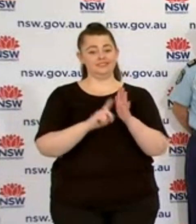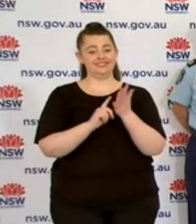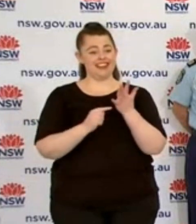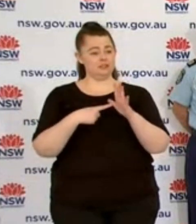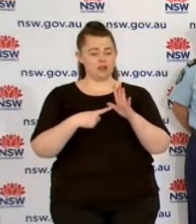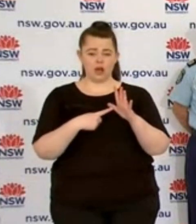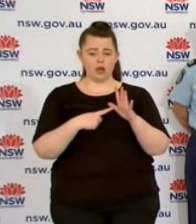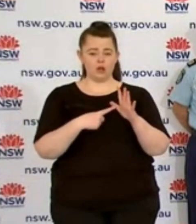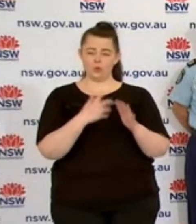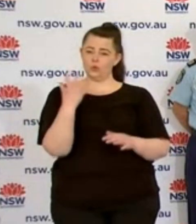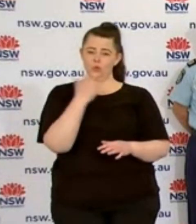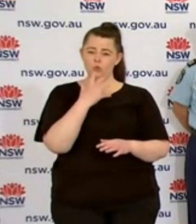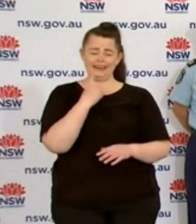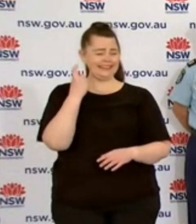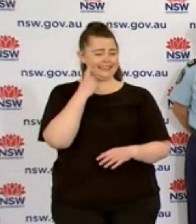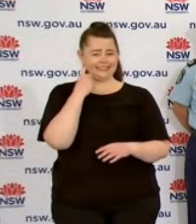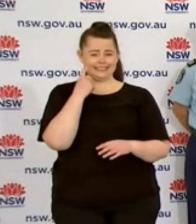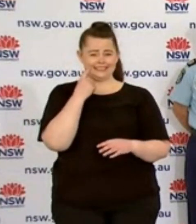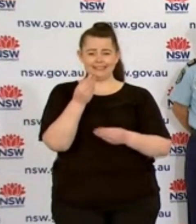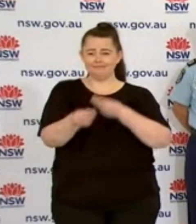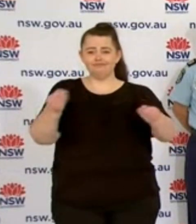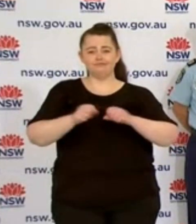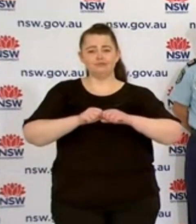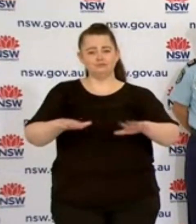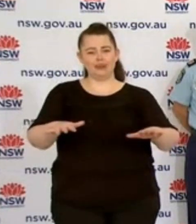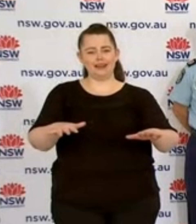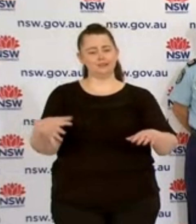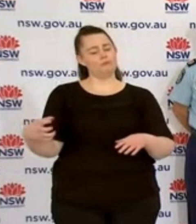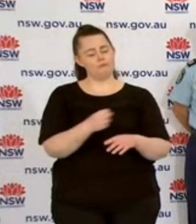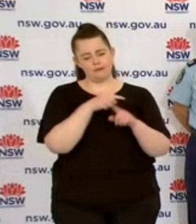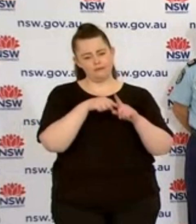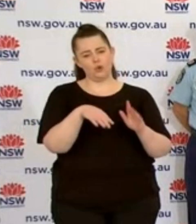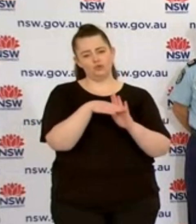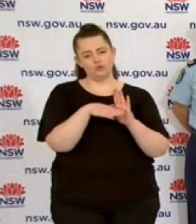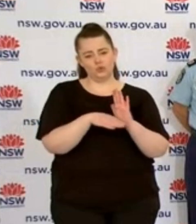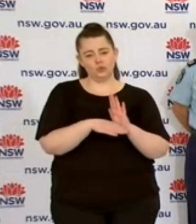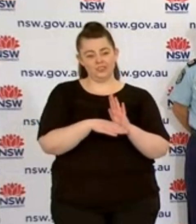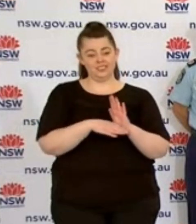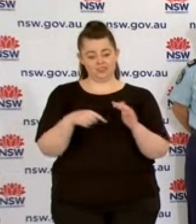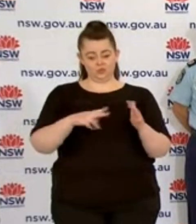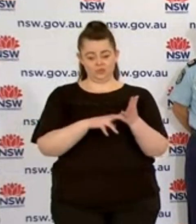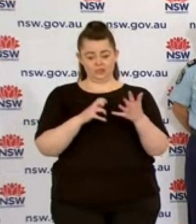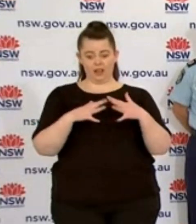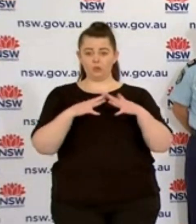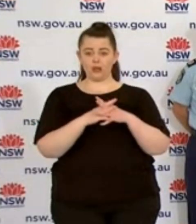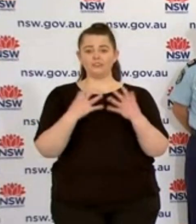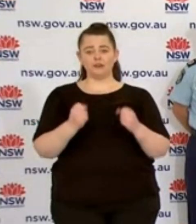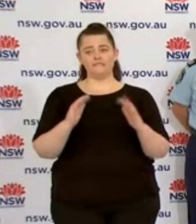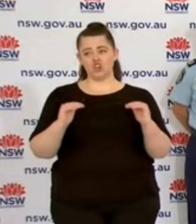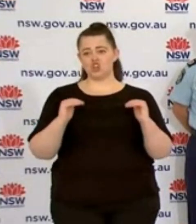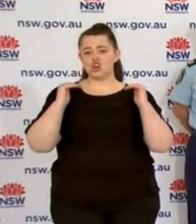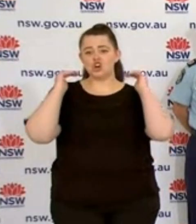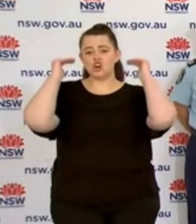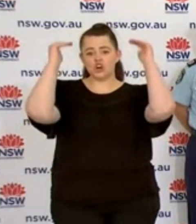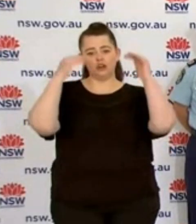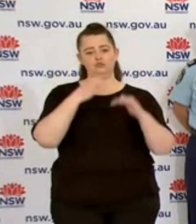this as a way of comfort, but also as suggesting how high the risk is for New South Wales at the moment. In many places around the world